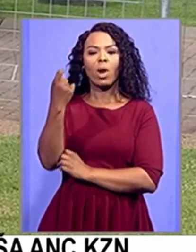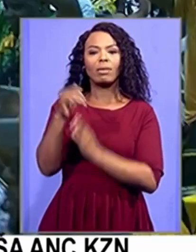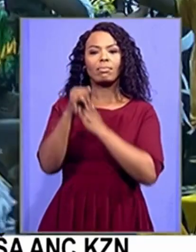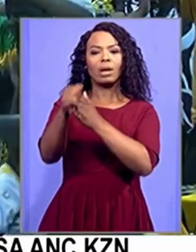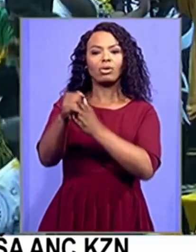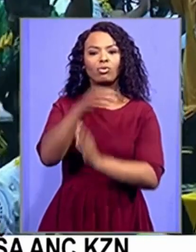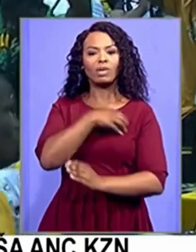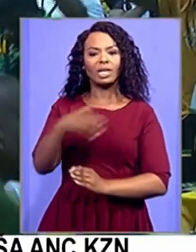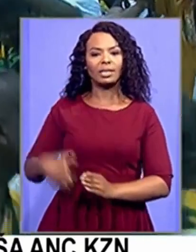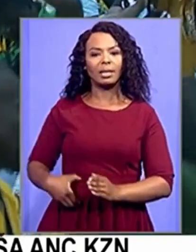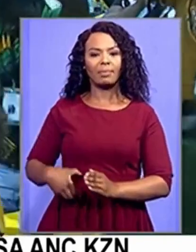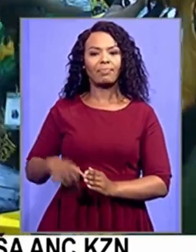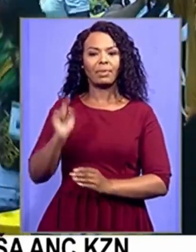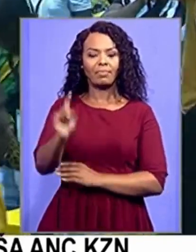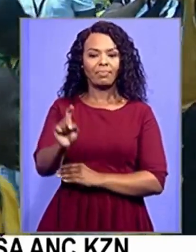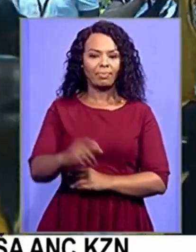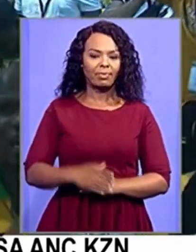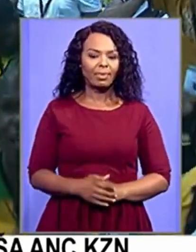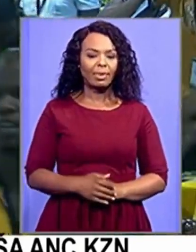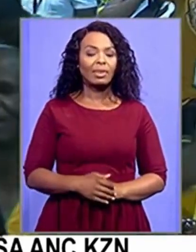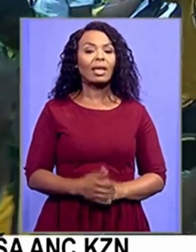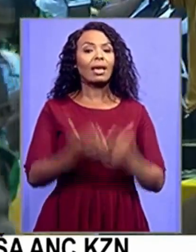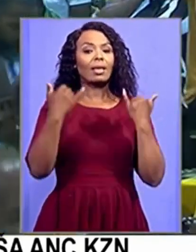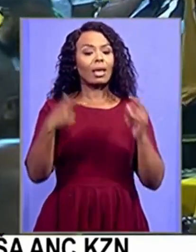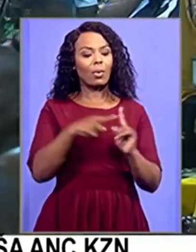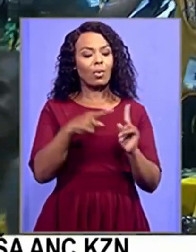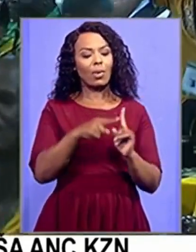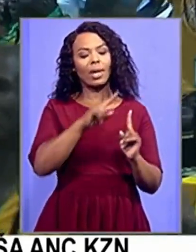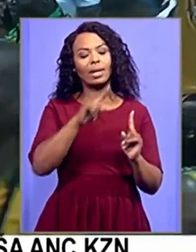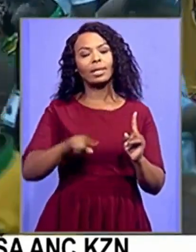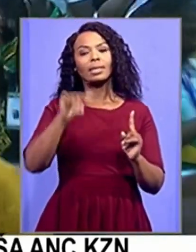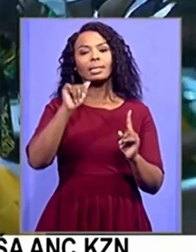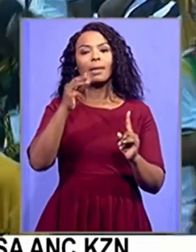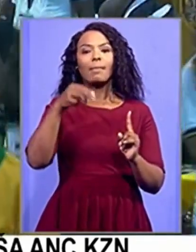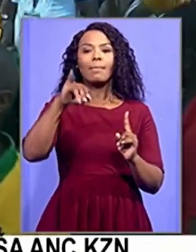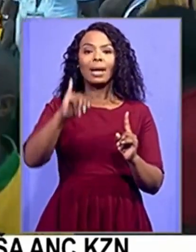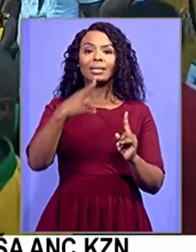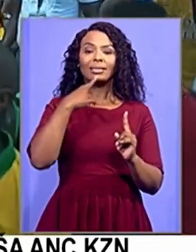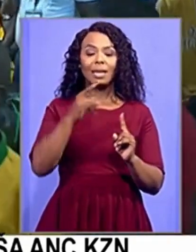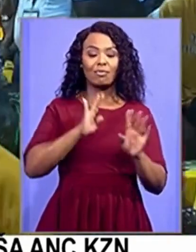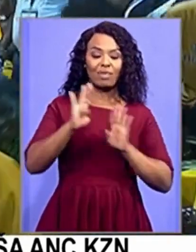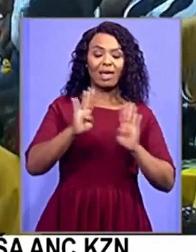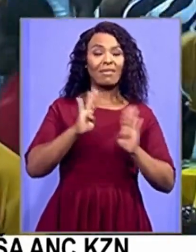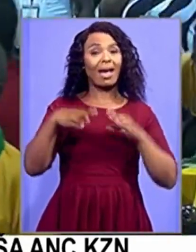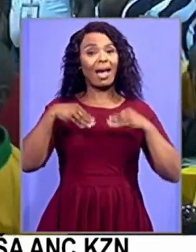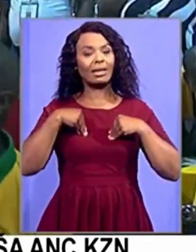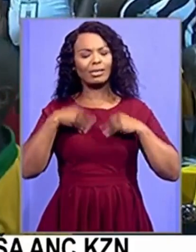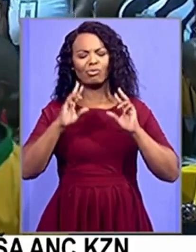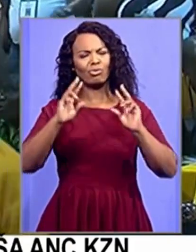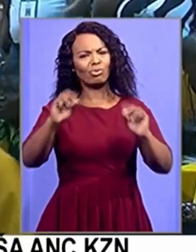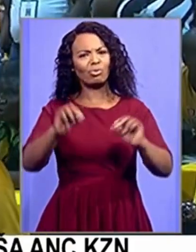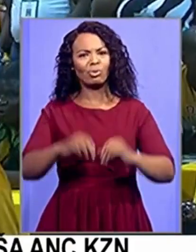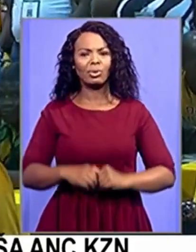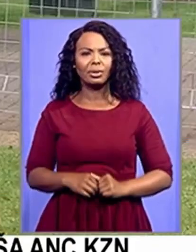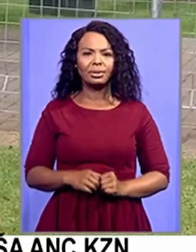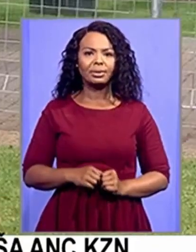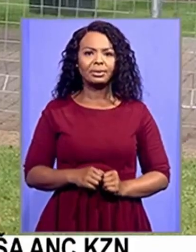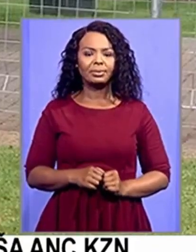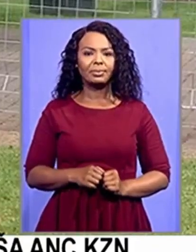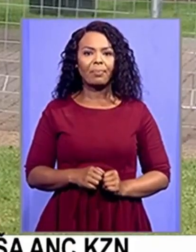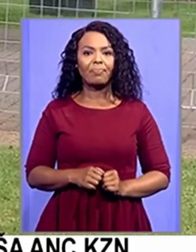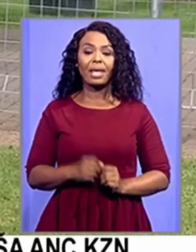president. Zamane solo bušitše a re dipoelo tša maitshwaro a di ka se tšwele nkgetheng wa bona mogola.